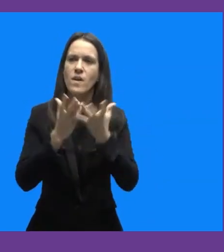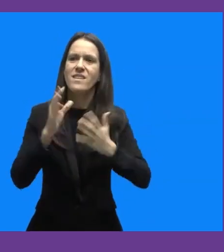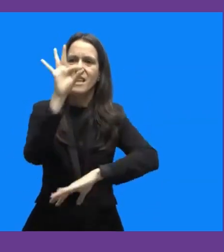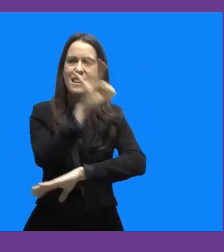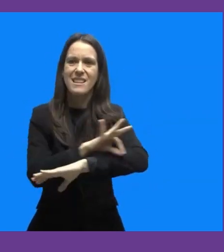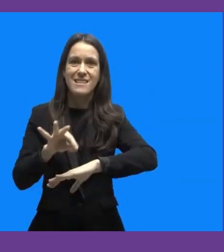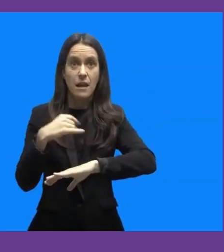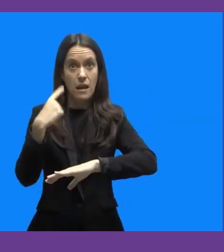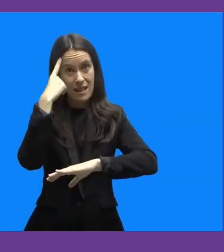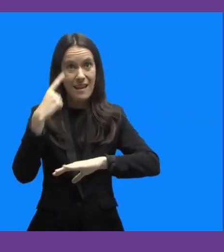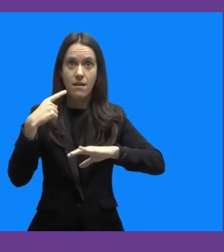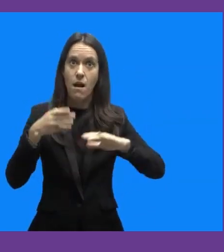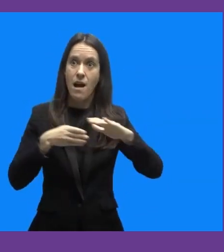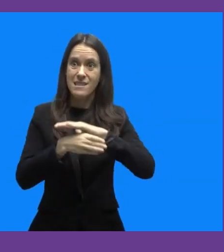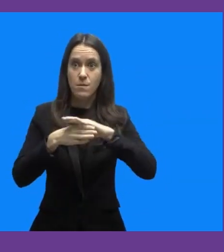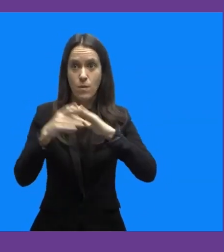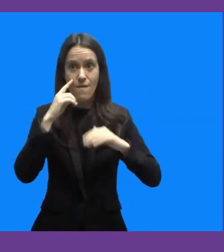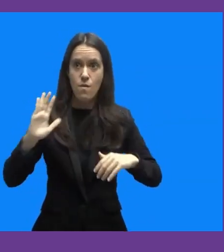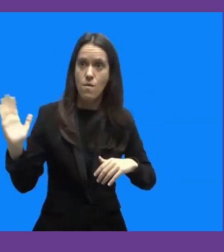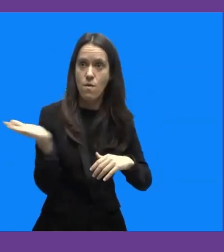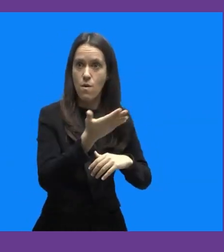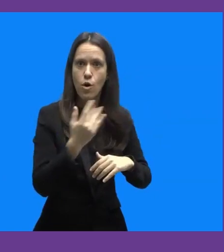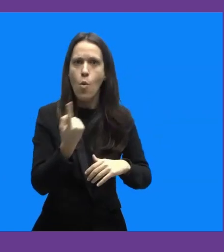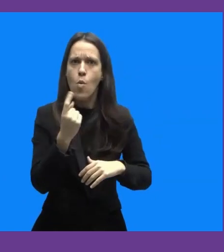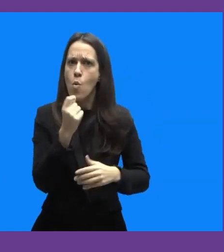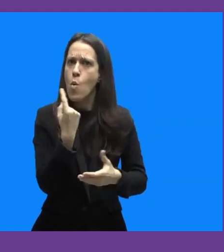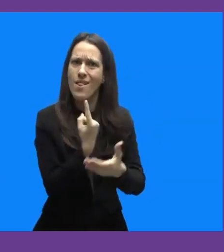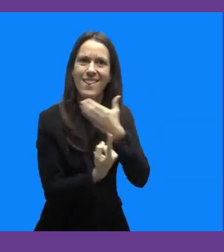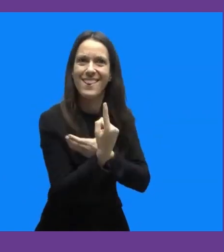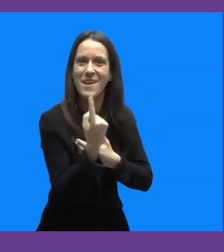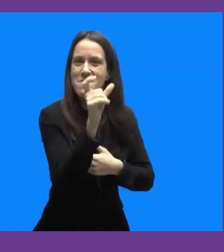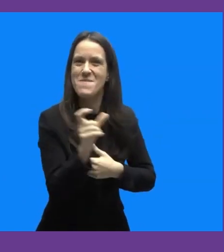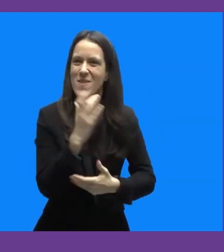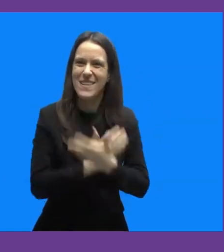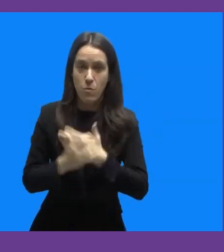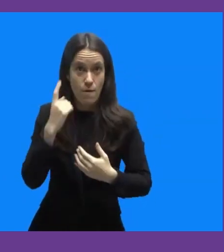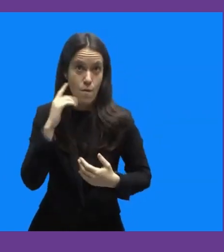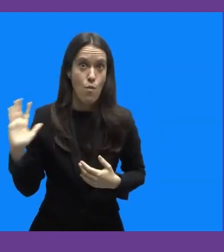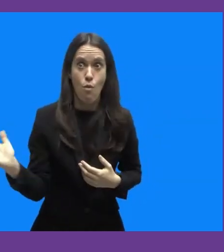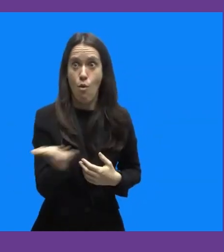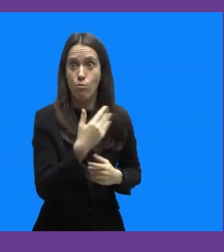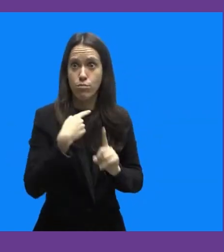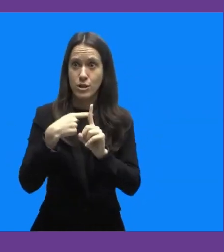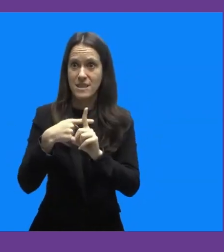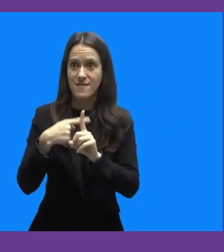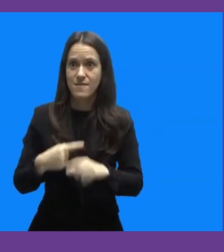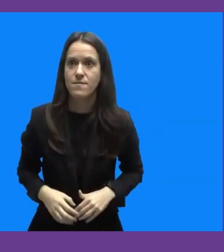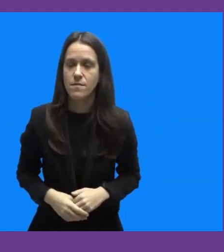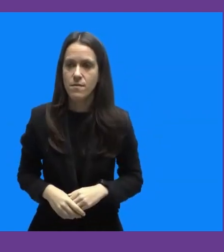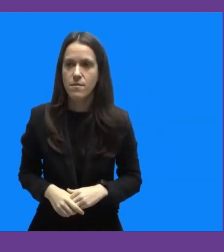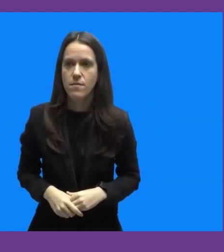does not have a disability, but is a student who prefers to have an